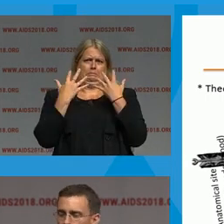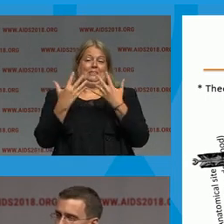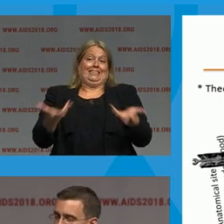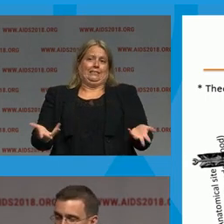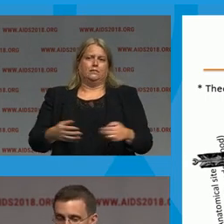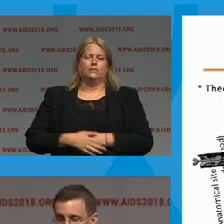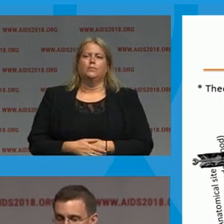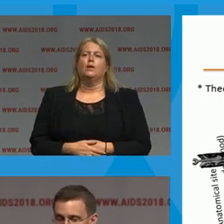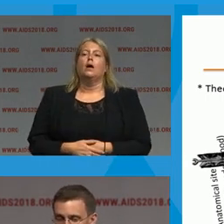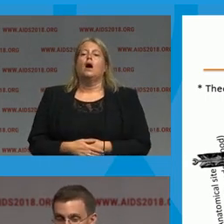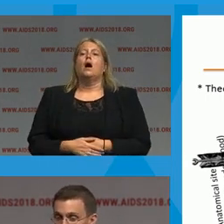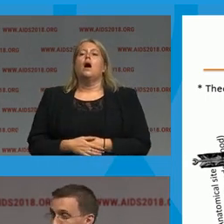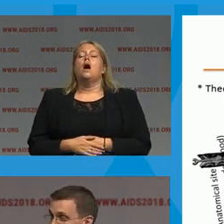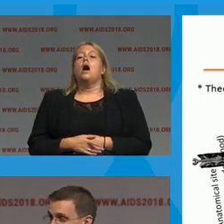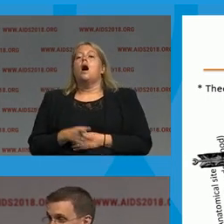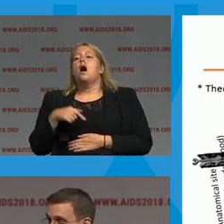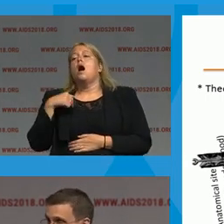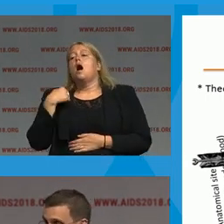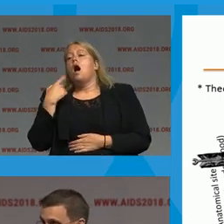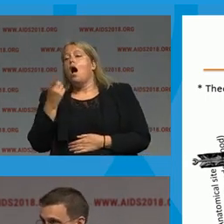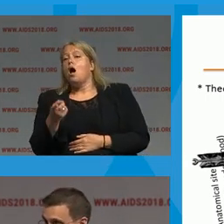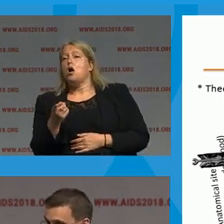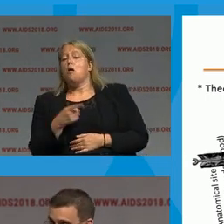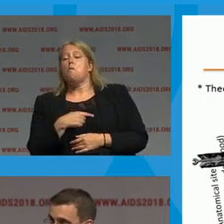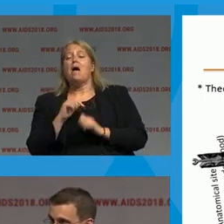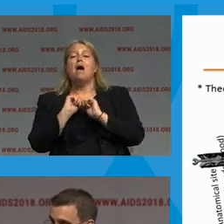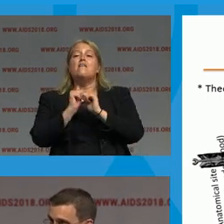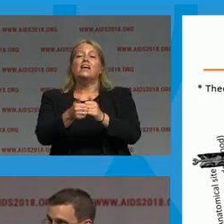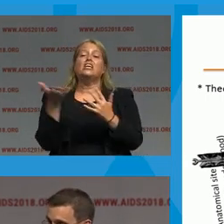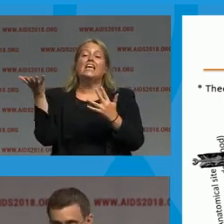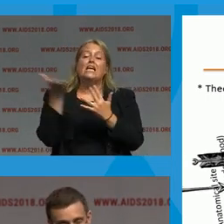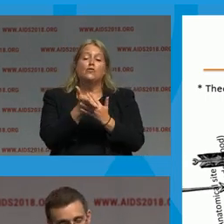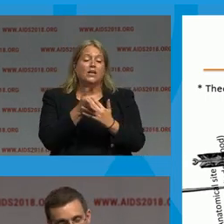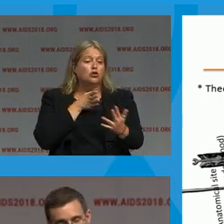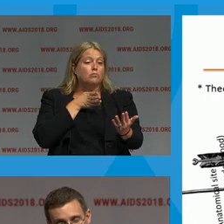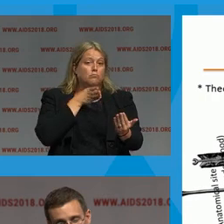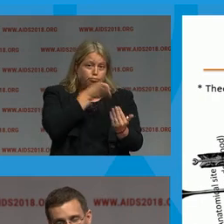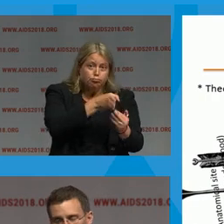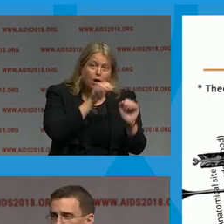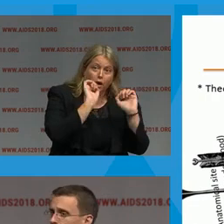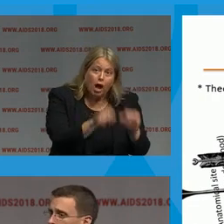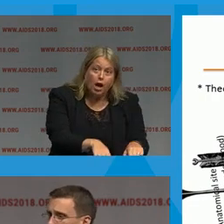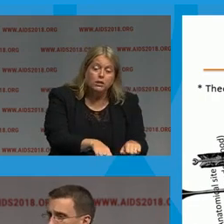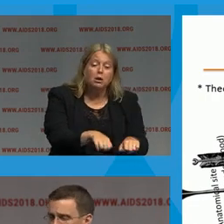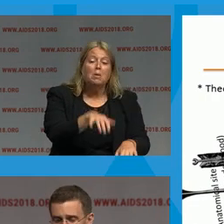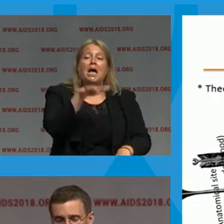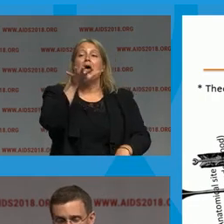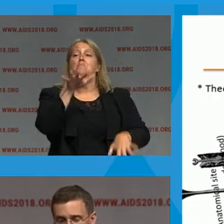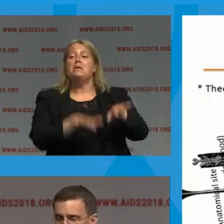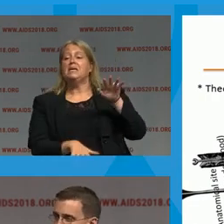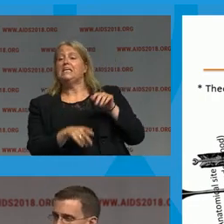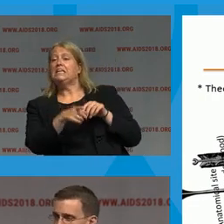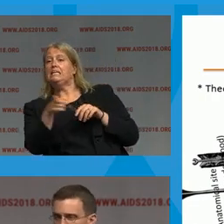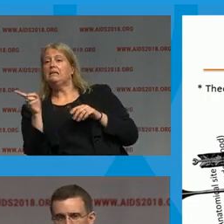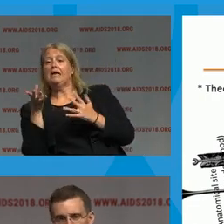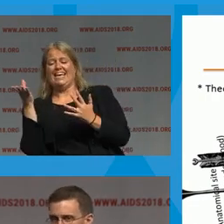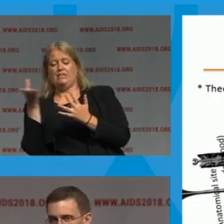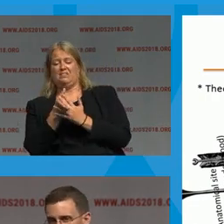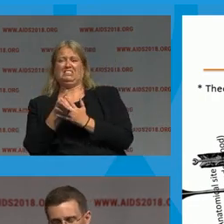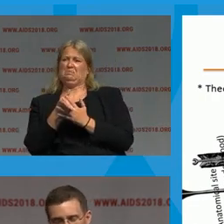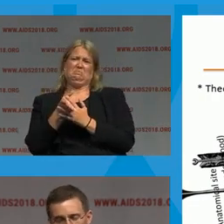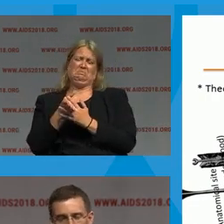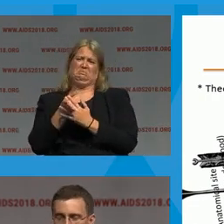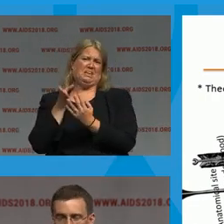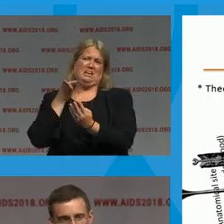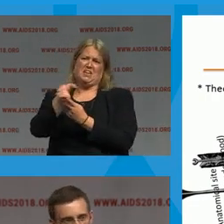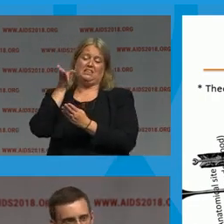So a partially effective intervention might target right where we need it to target, for example, but we might have other ineffective interventions that just